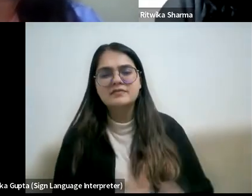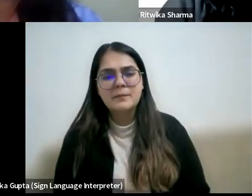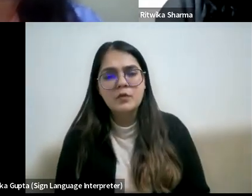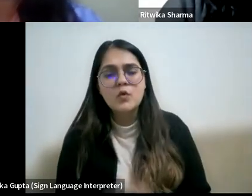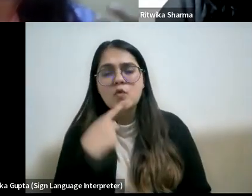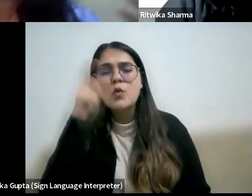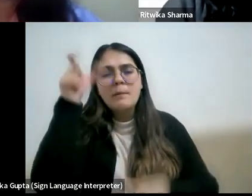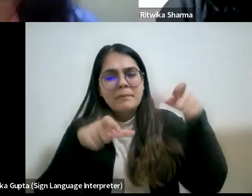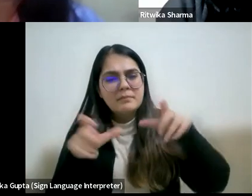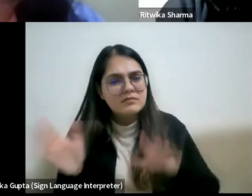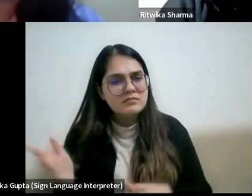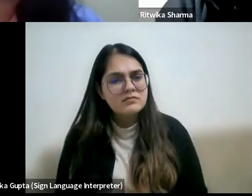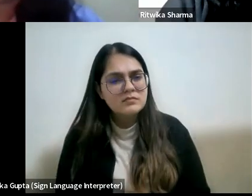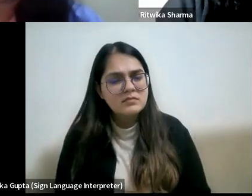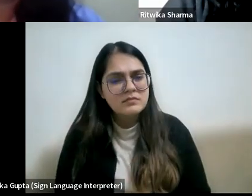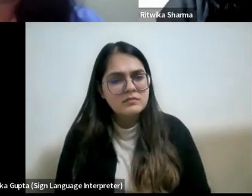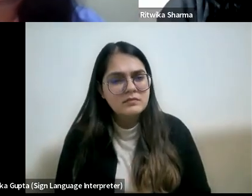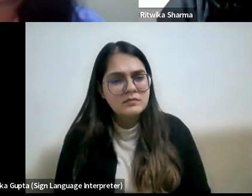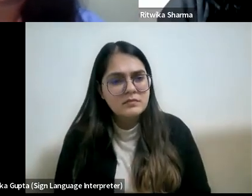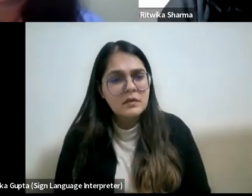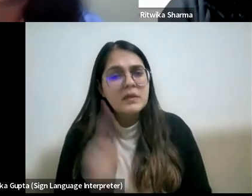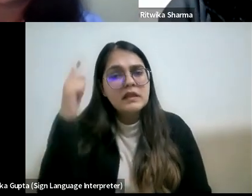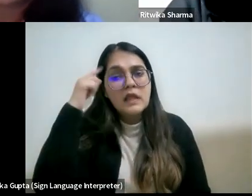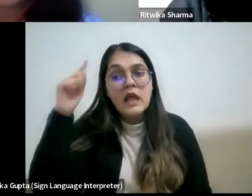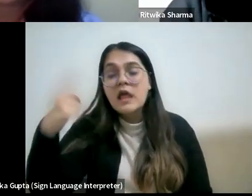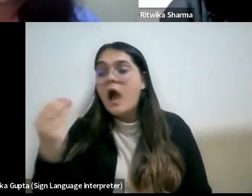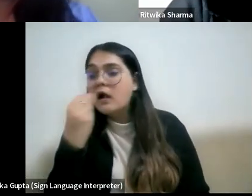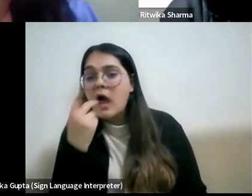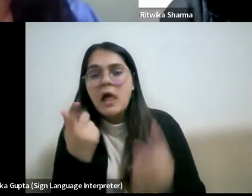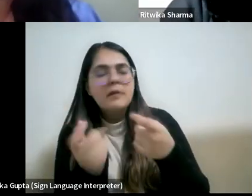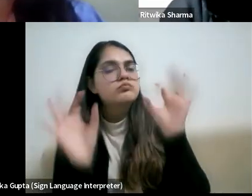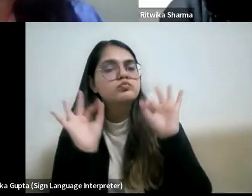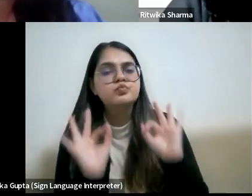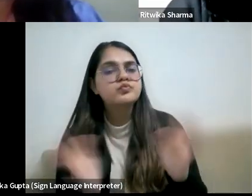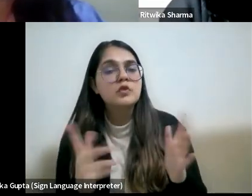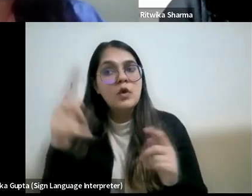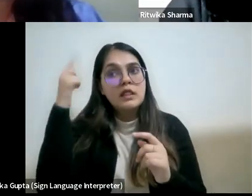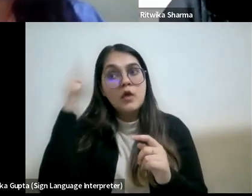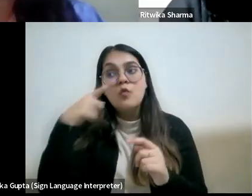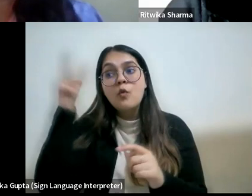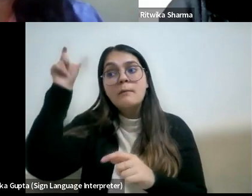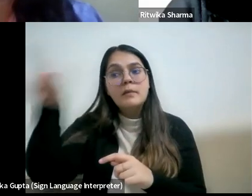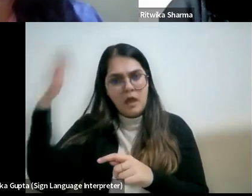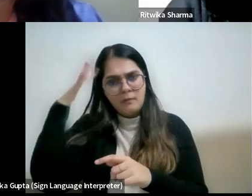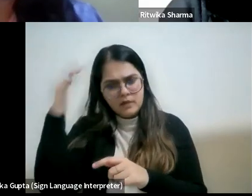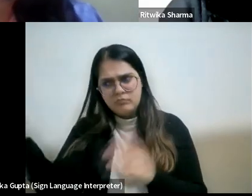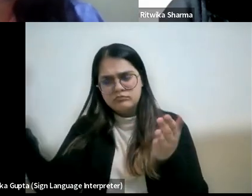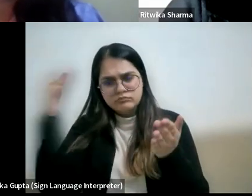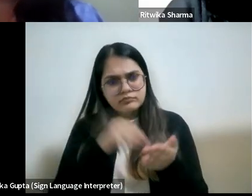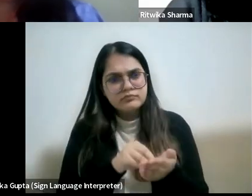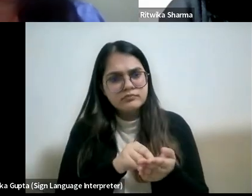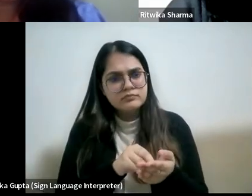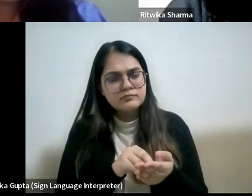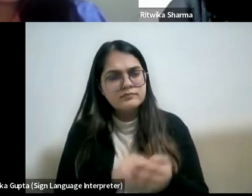who have to consider where the next meal is going to come from. So that's what I mean when I talk about last